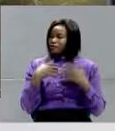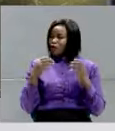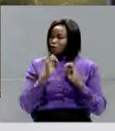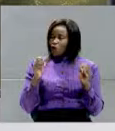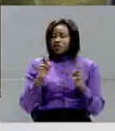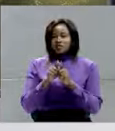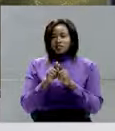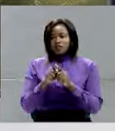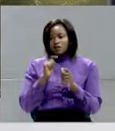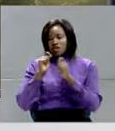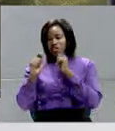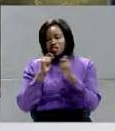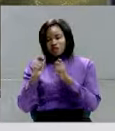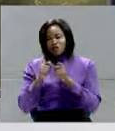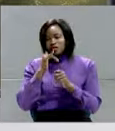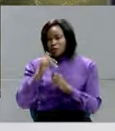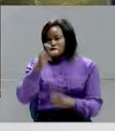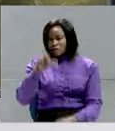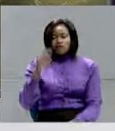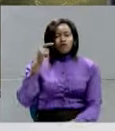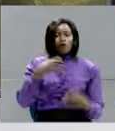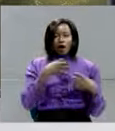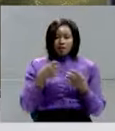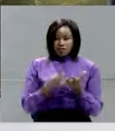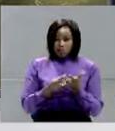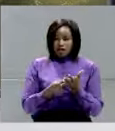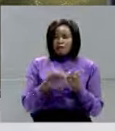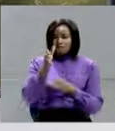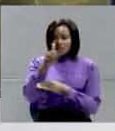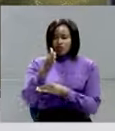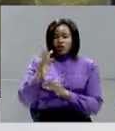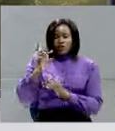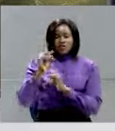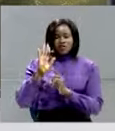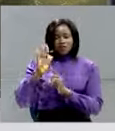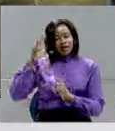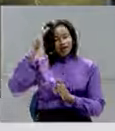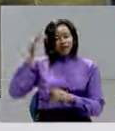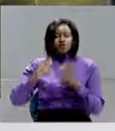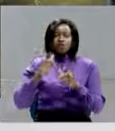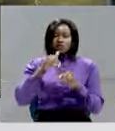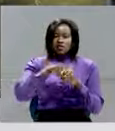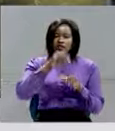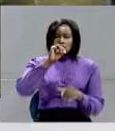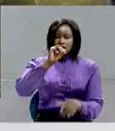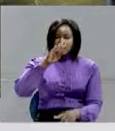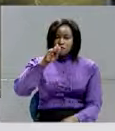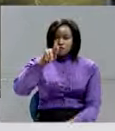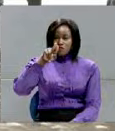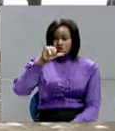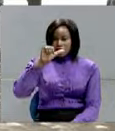force's spokesperson, Brigadier Richard Kademire, at the Ministry of Defense headquarters in Mbuya in Kampala District. Haruna